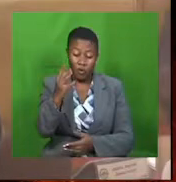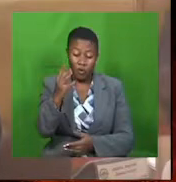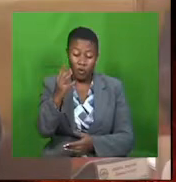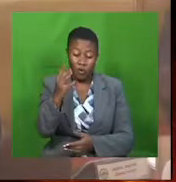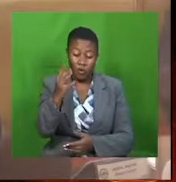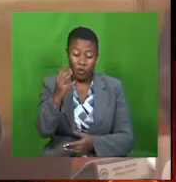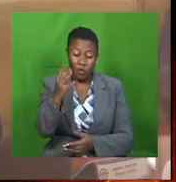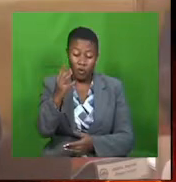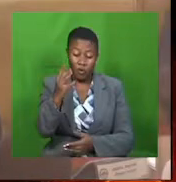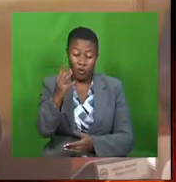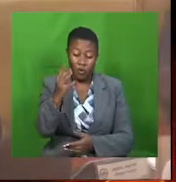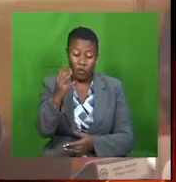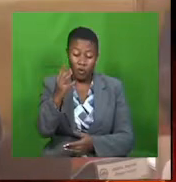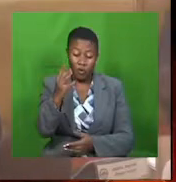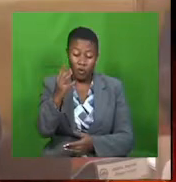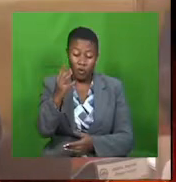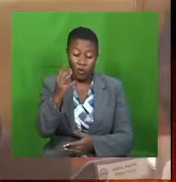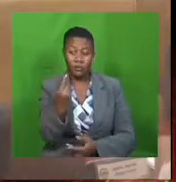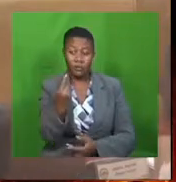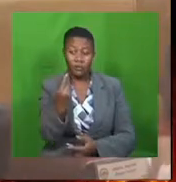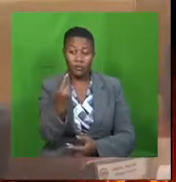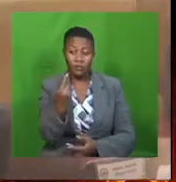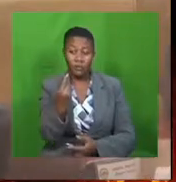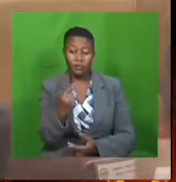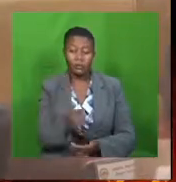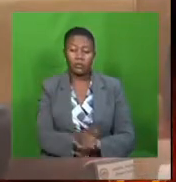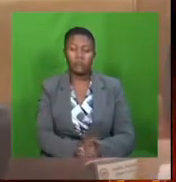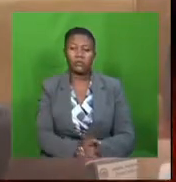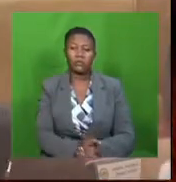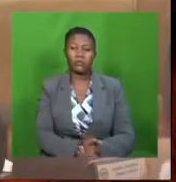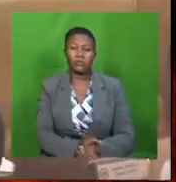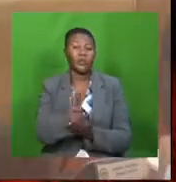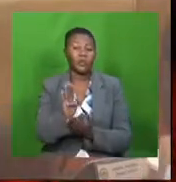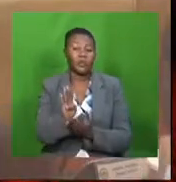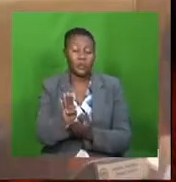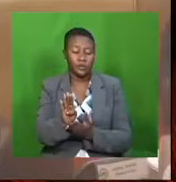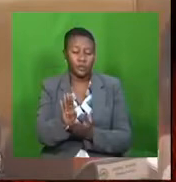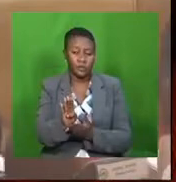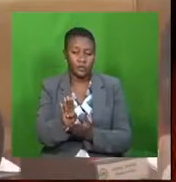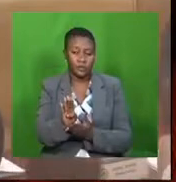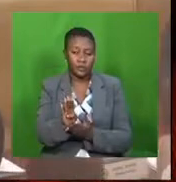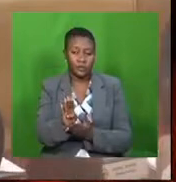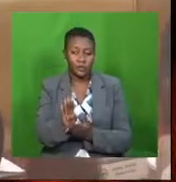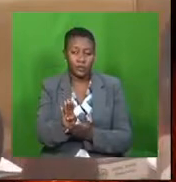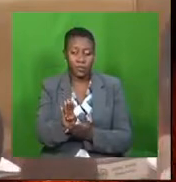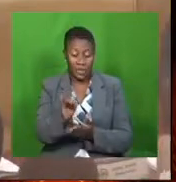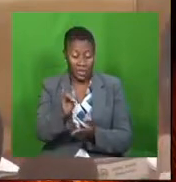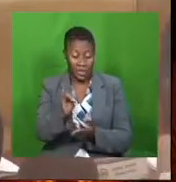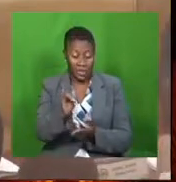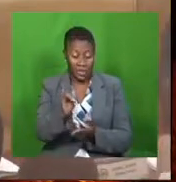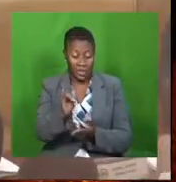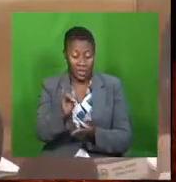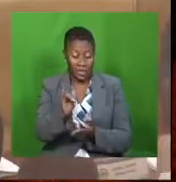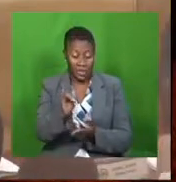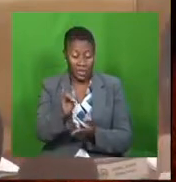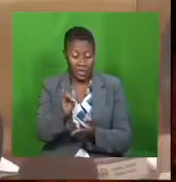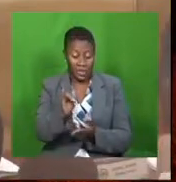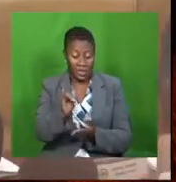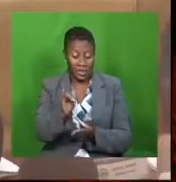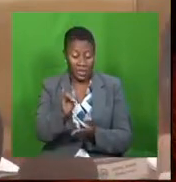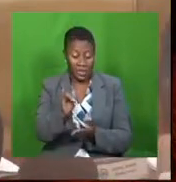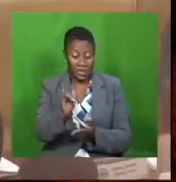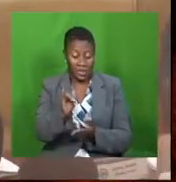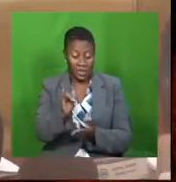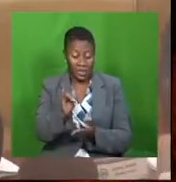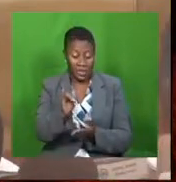no ocho adwuma adwuma we na adwuma no so nti se omo be cho mu e bia be